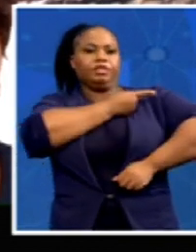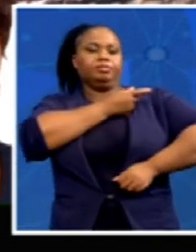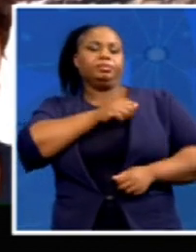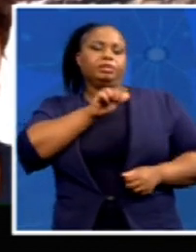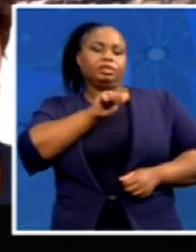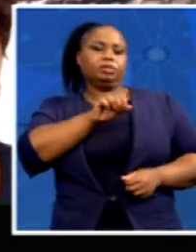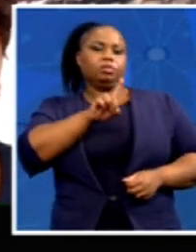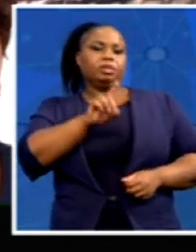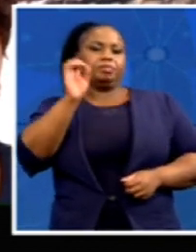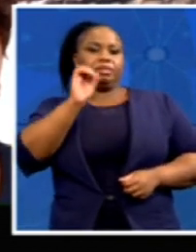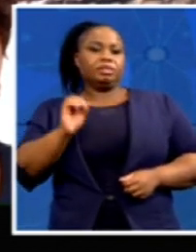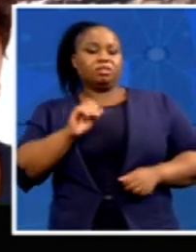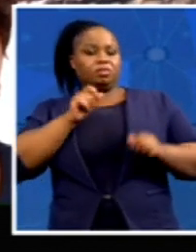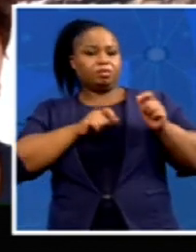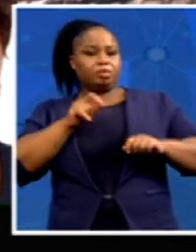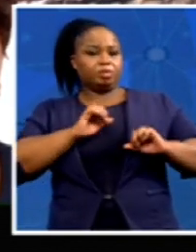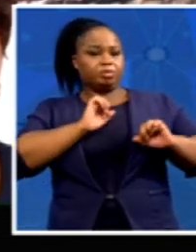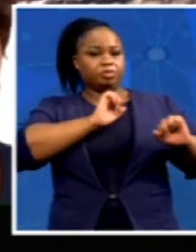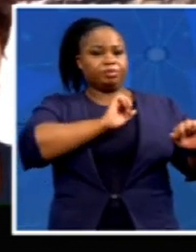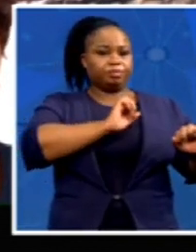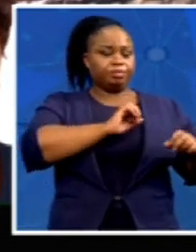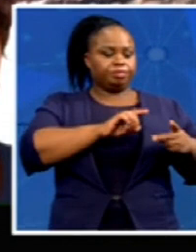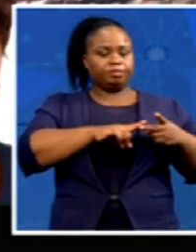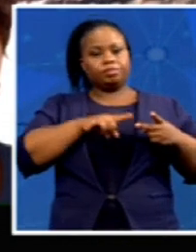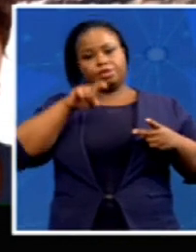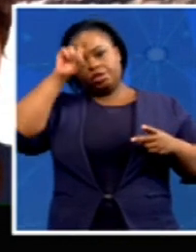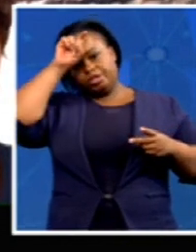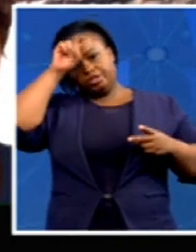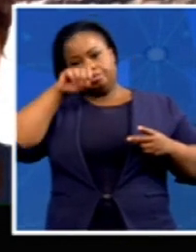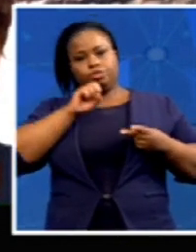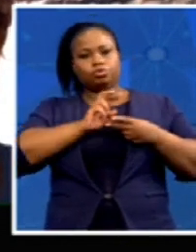fully. Egypt, about 12% of its population fully.